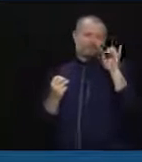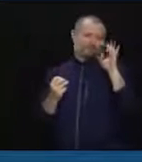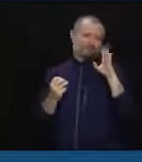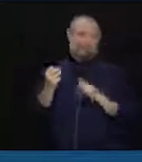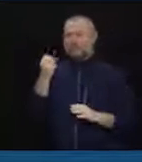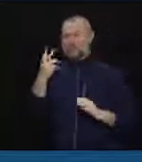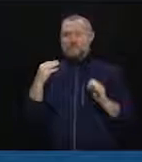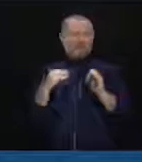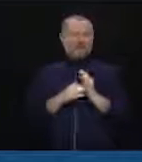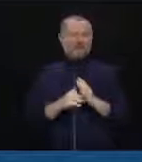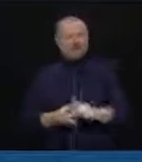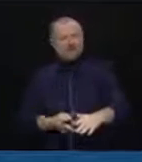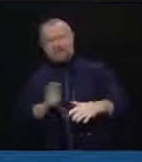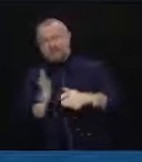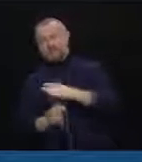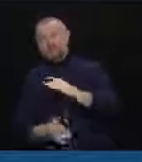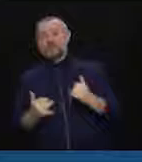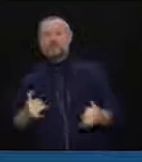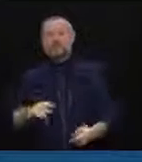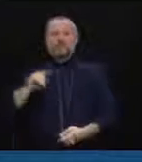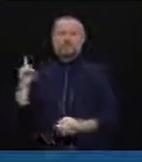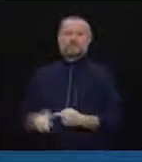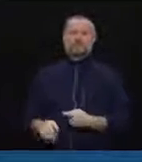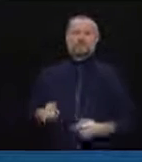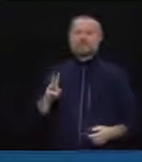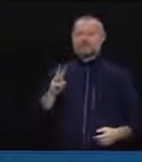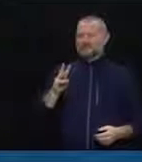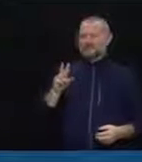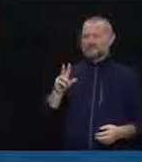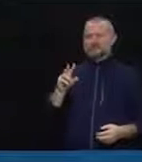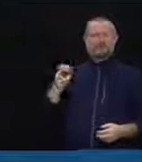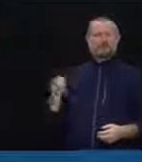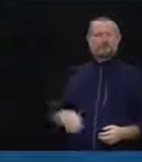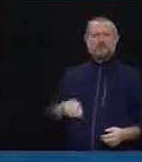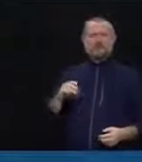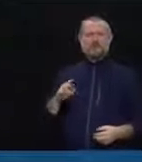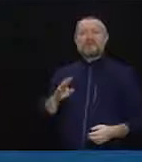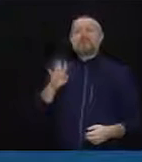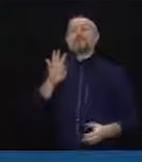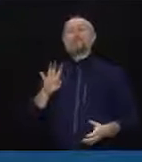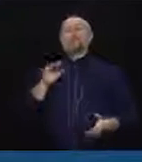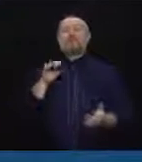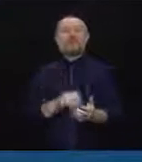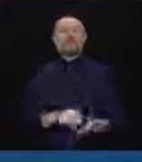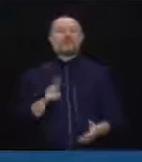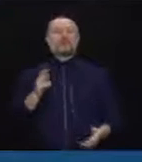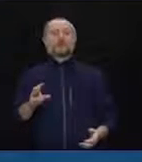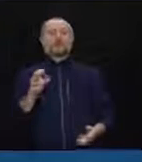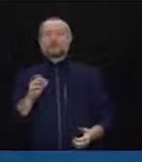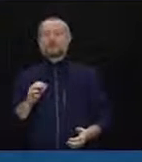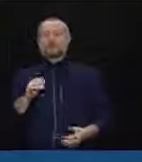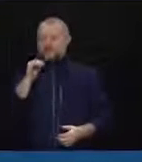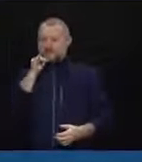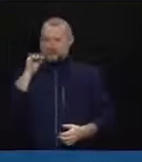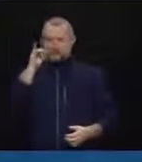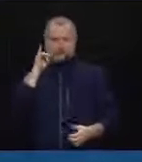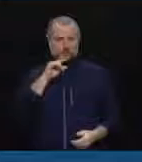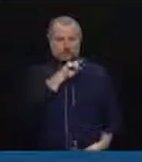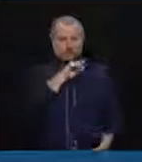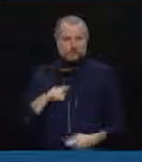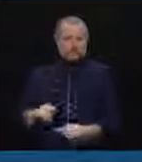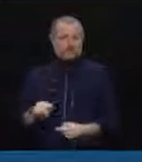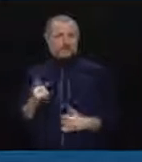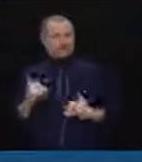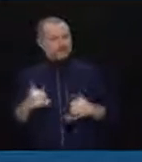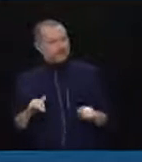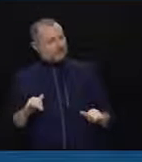now seen a 63% drop with 4,600 hospitalizations yesterday. That is still higher than we had been, but look at that